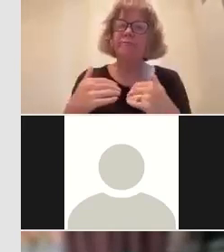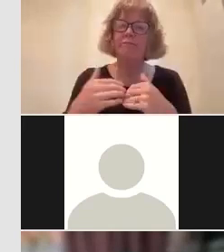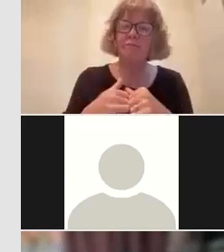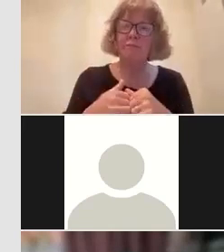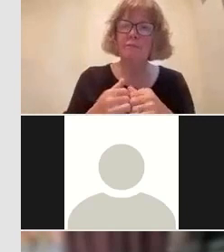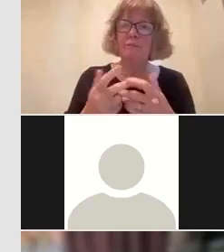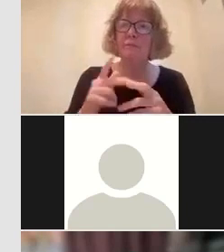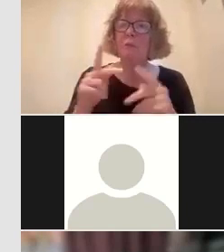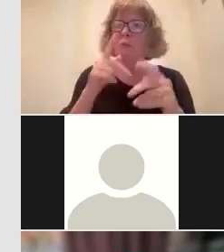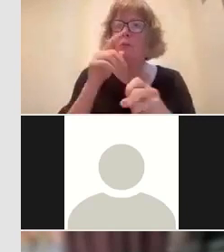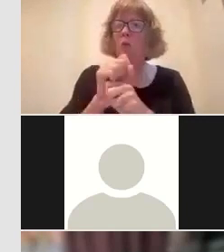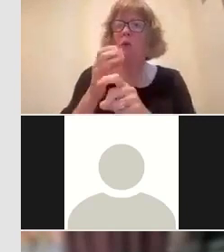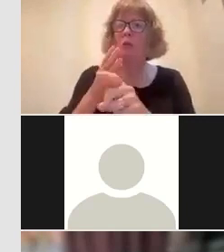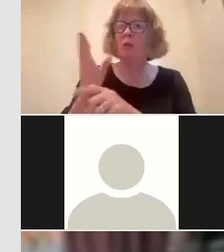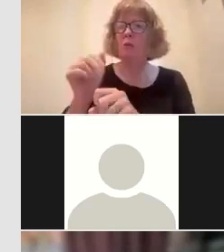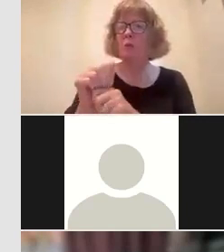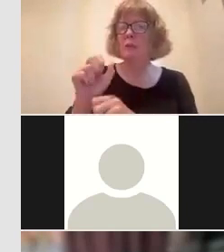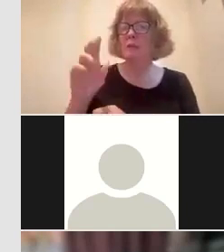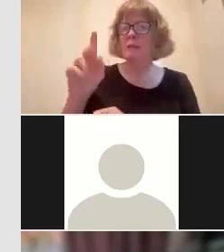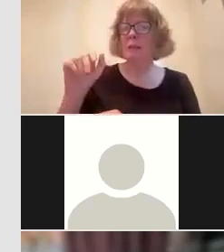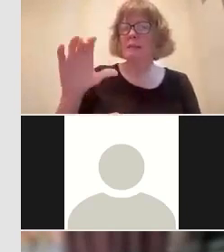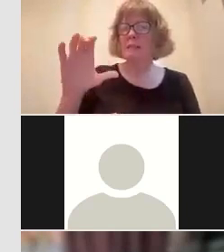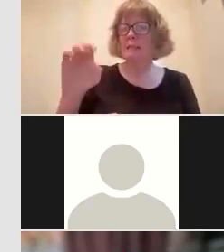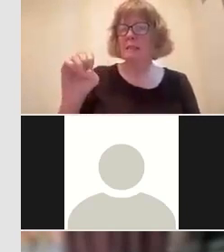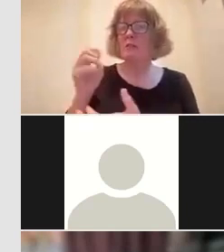people who work in substance treatment,